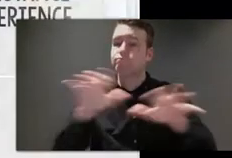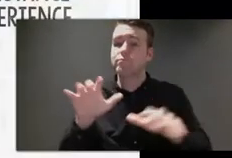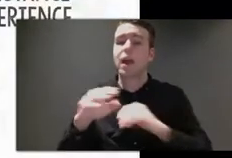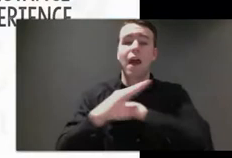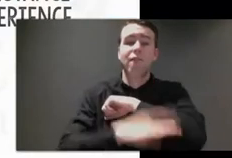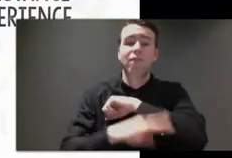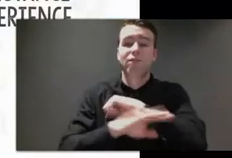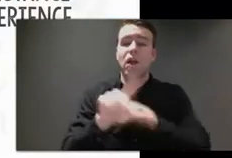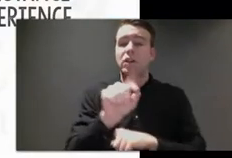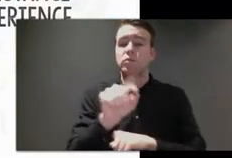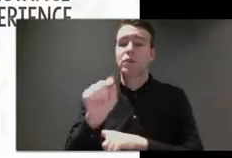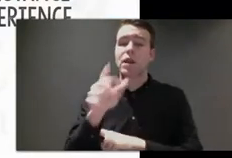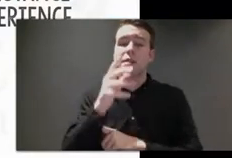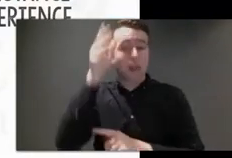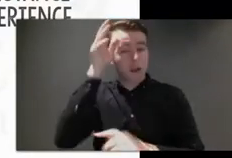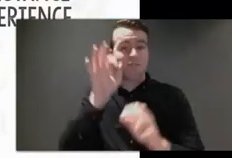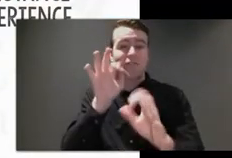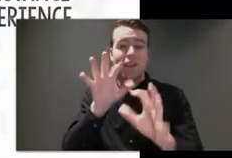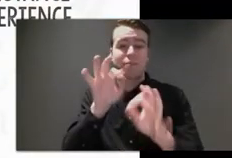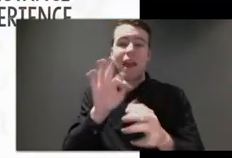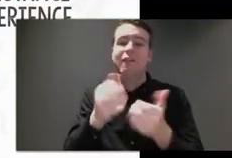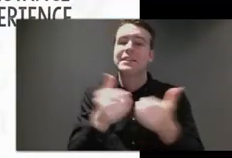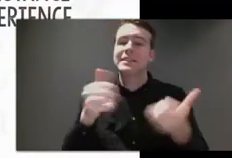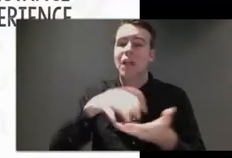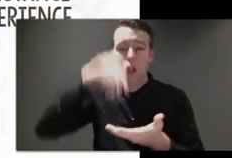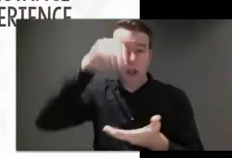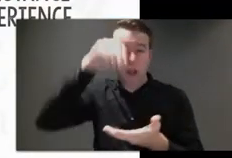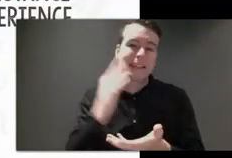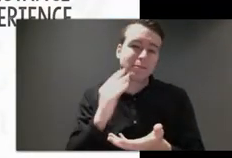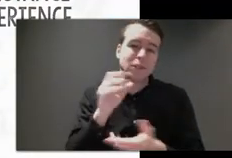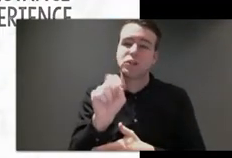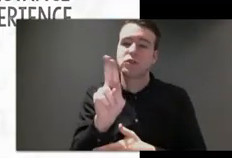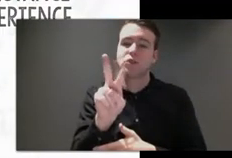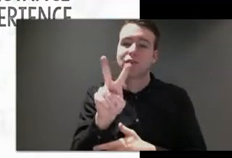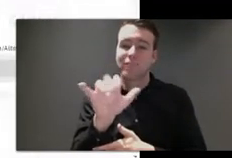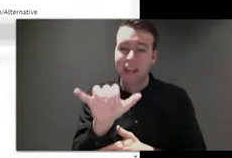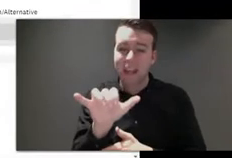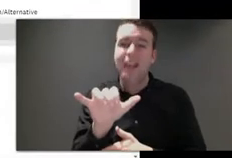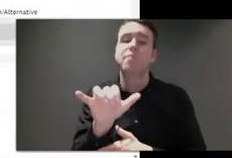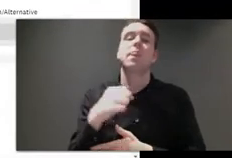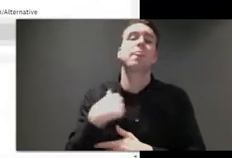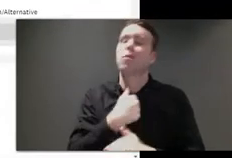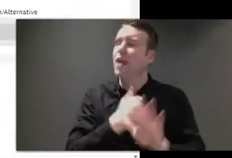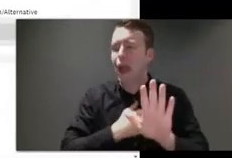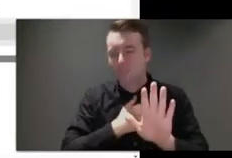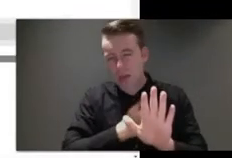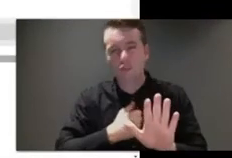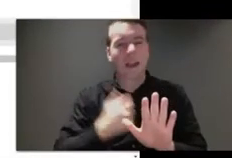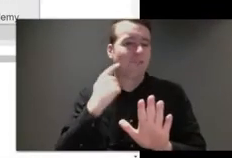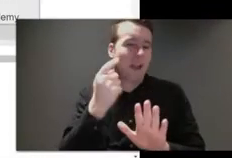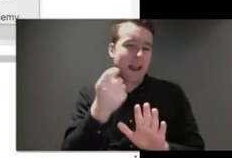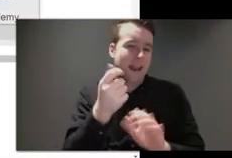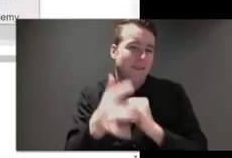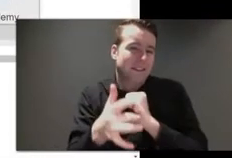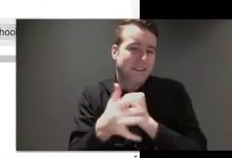fall 2020 parent feedback of distance learning experience survey. And we apologize for the little